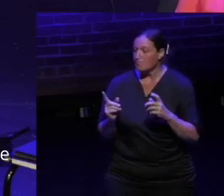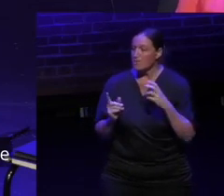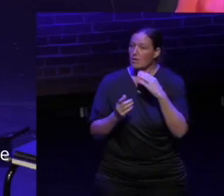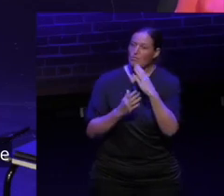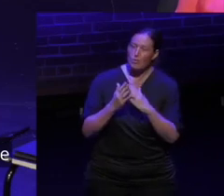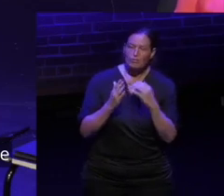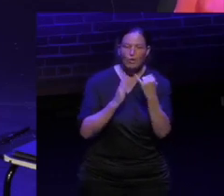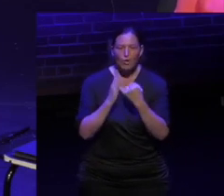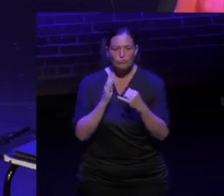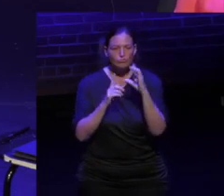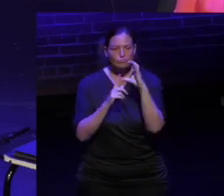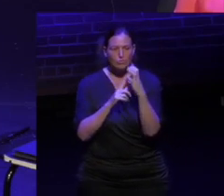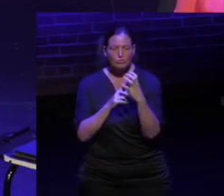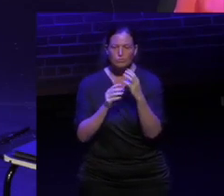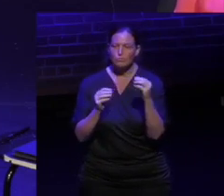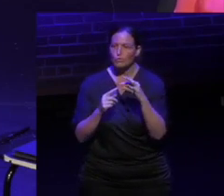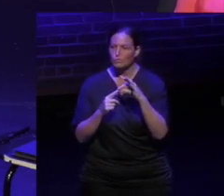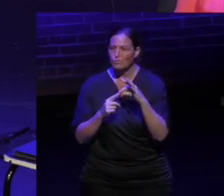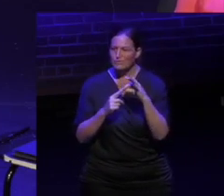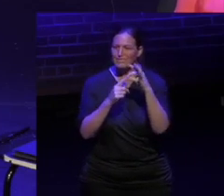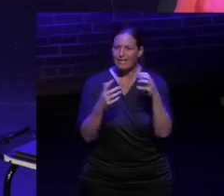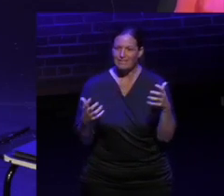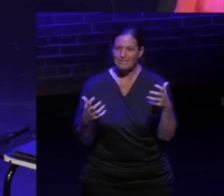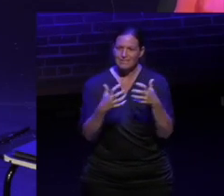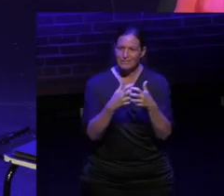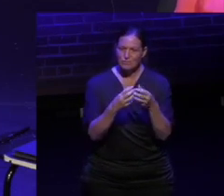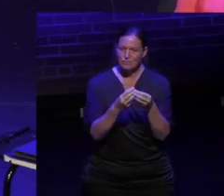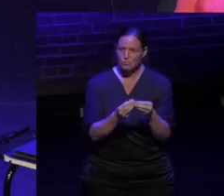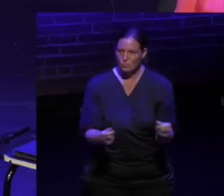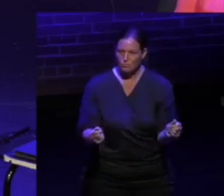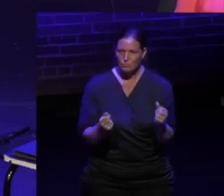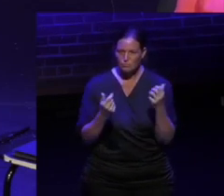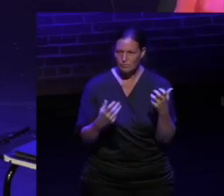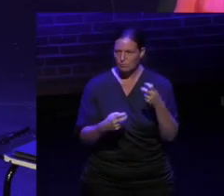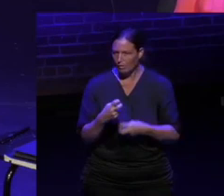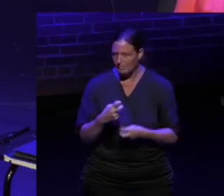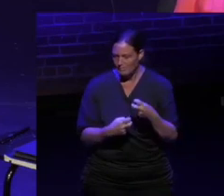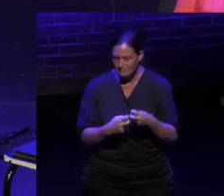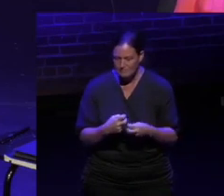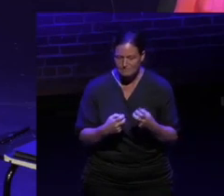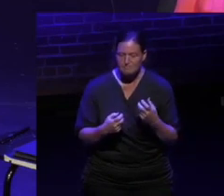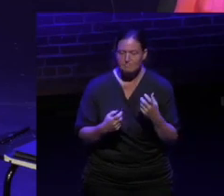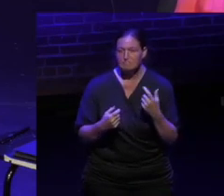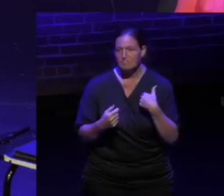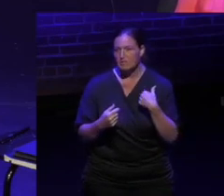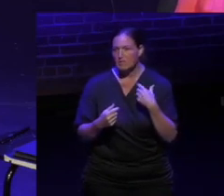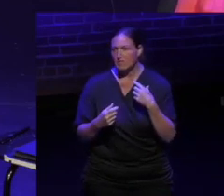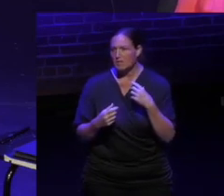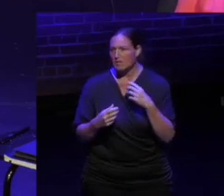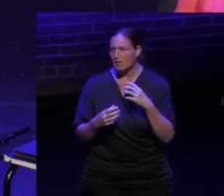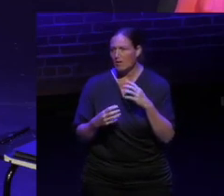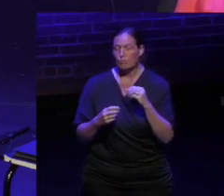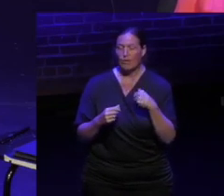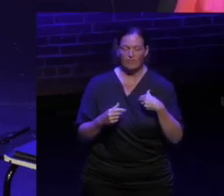and culture so unique as a intersectional solution to a lot of different issues. I've been involved, and we haven't gotten